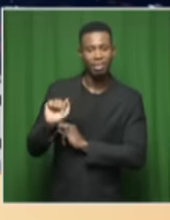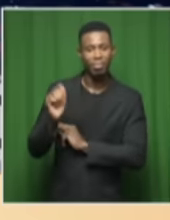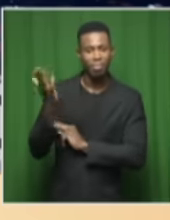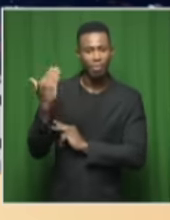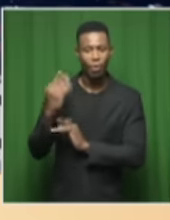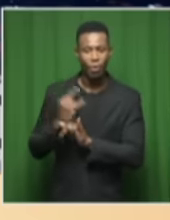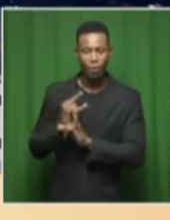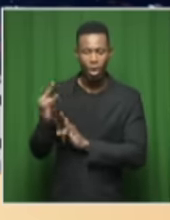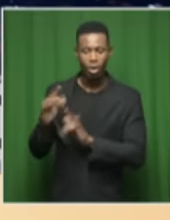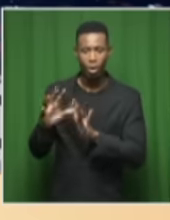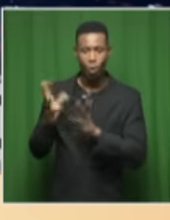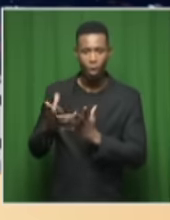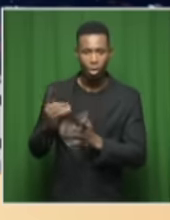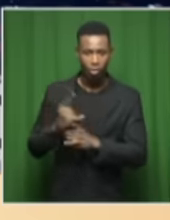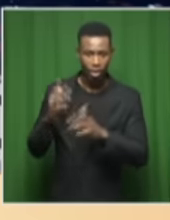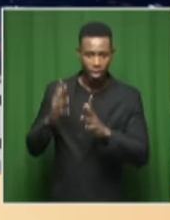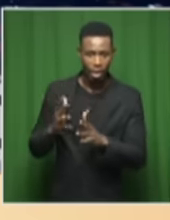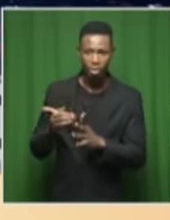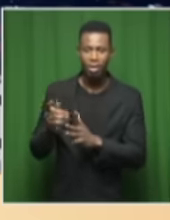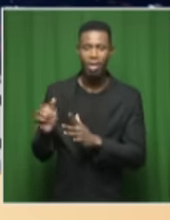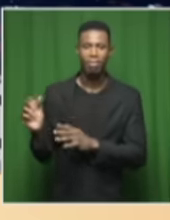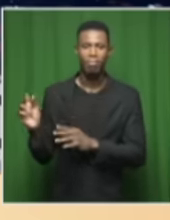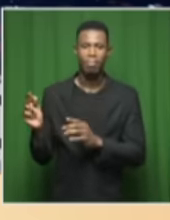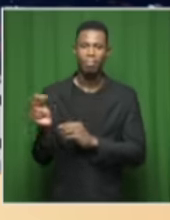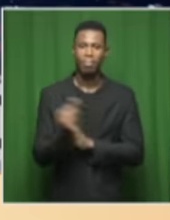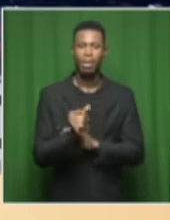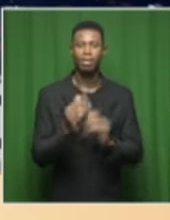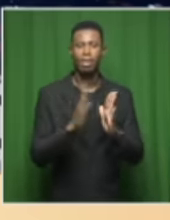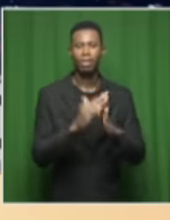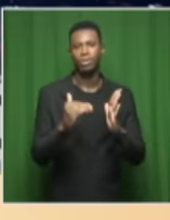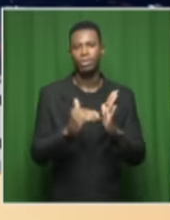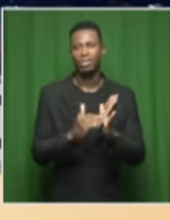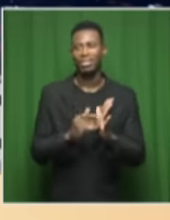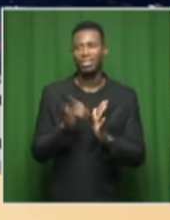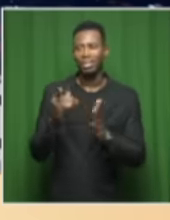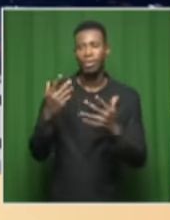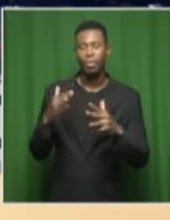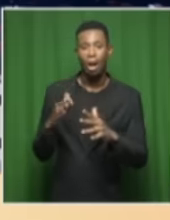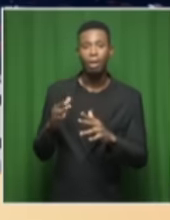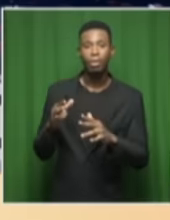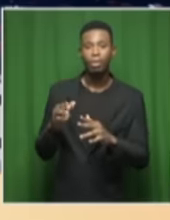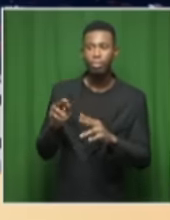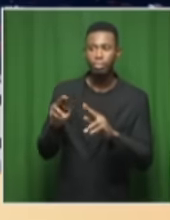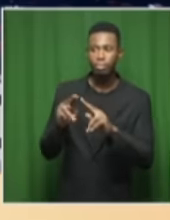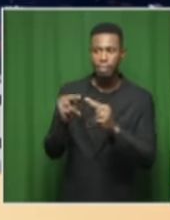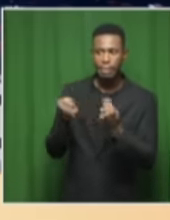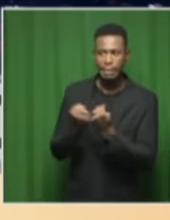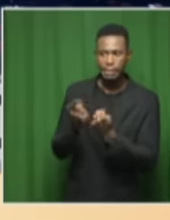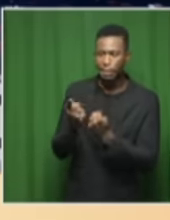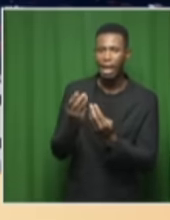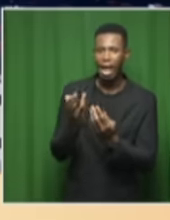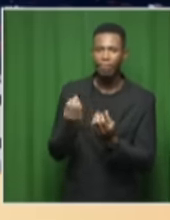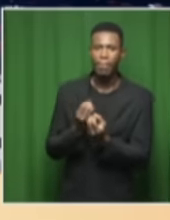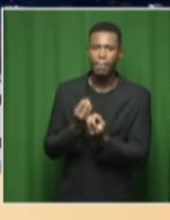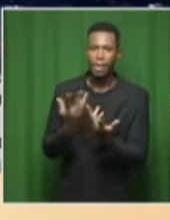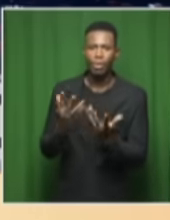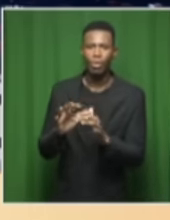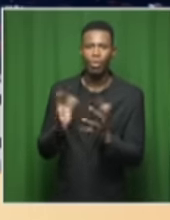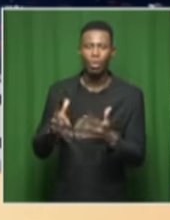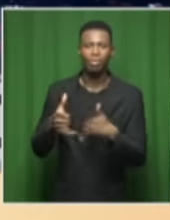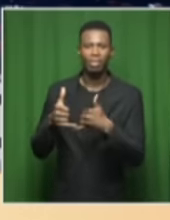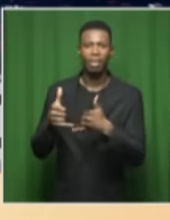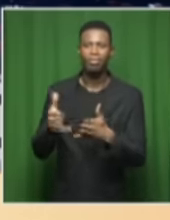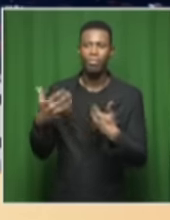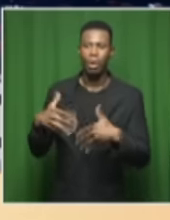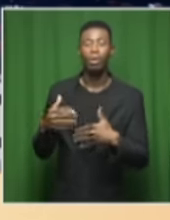world champions after beating old foes New Zealand to become the nation with the most World Cup trophies. Captain Siya Kolisi